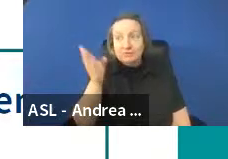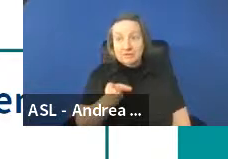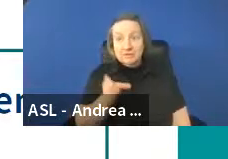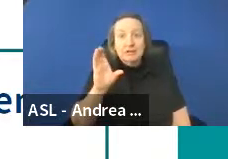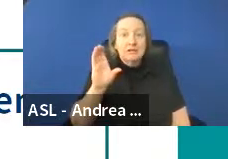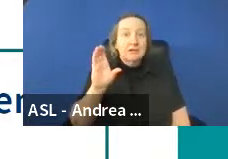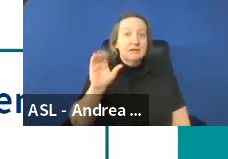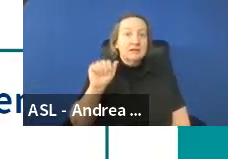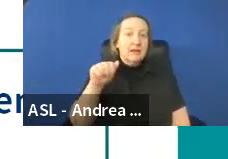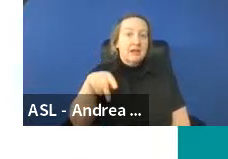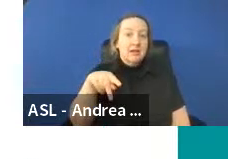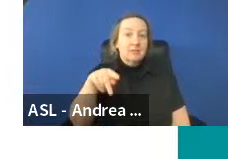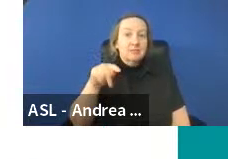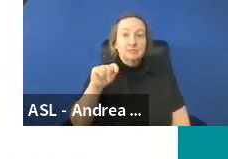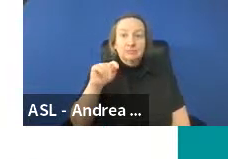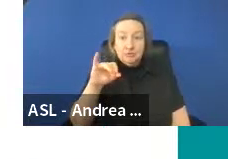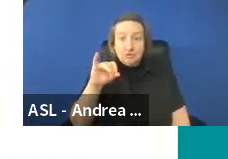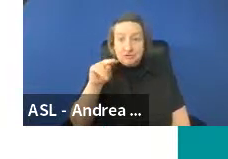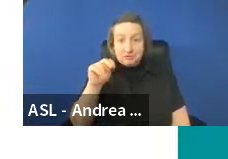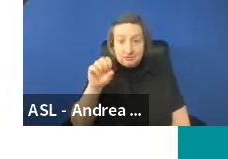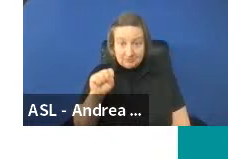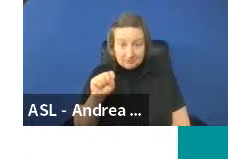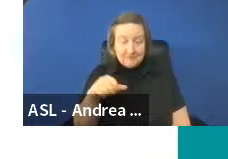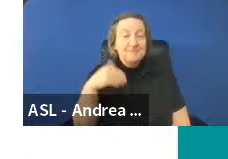https://ibr.news/captions. Next slide.